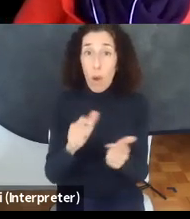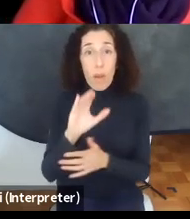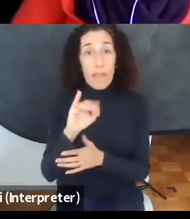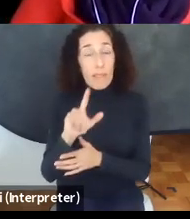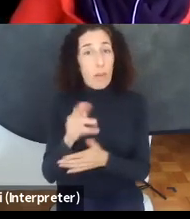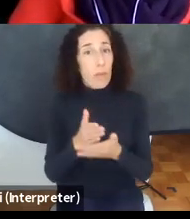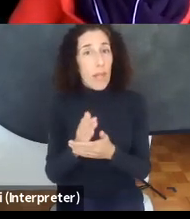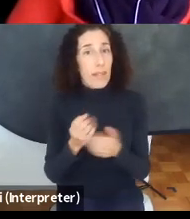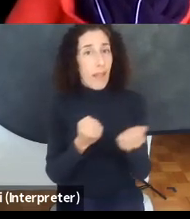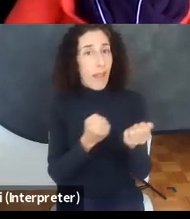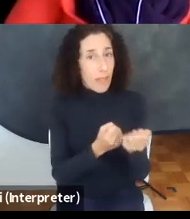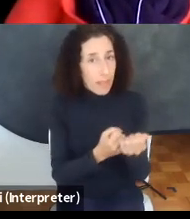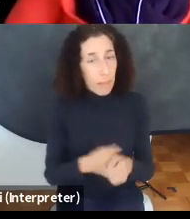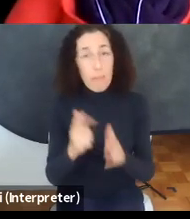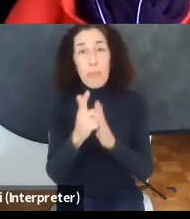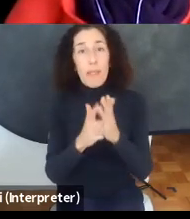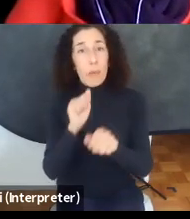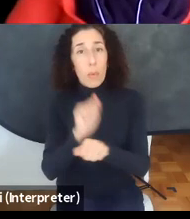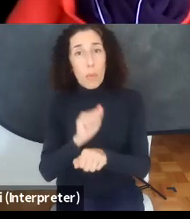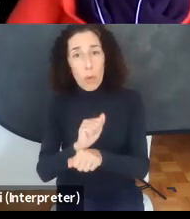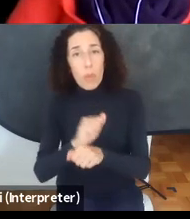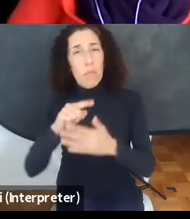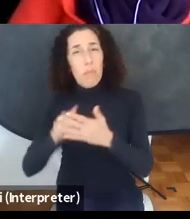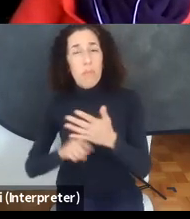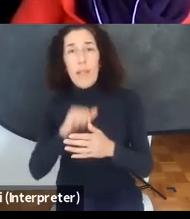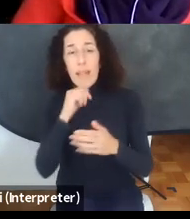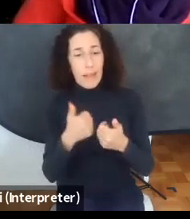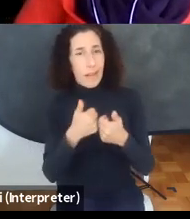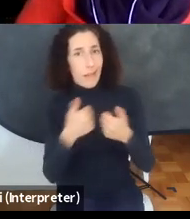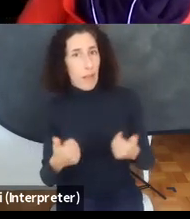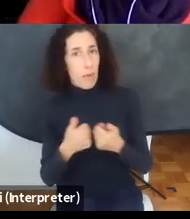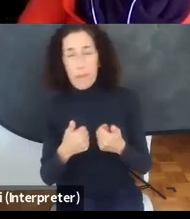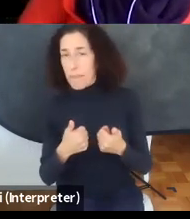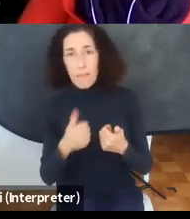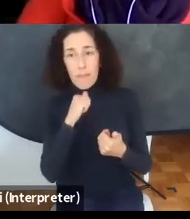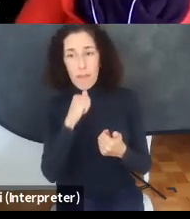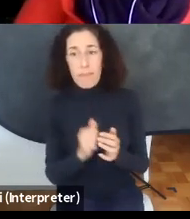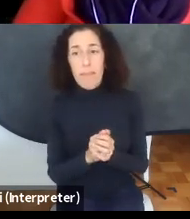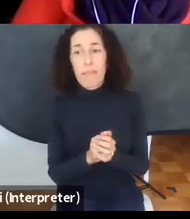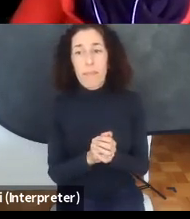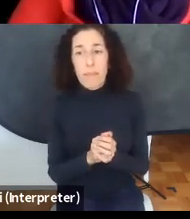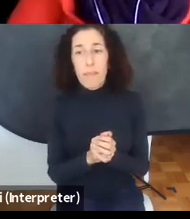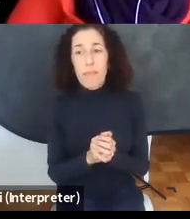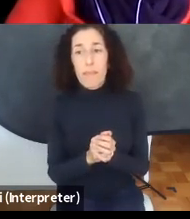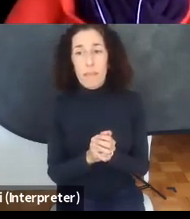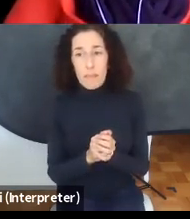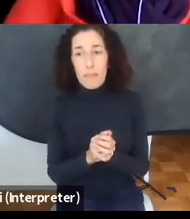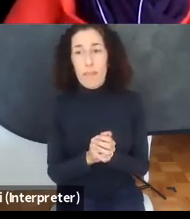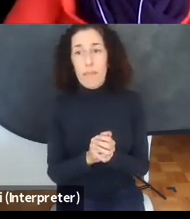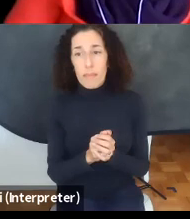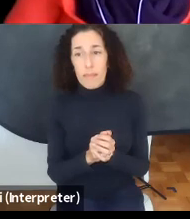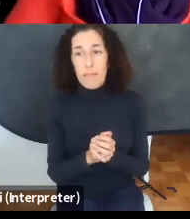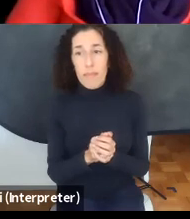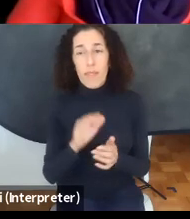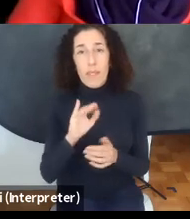civil rights legal work, and stop treating it as something separate. You know, there's civil rights issues overlap in every way with